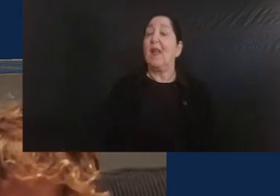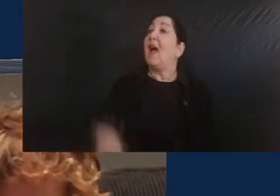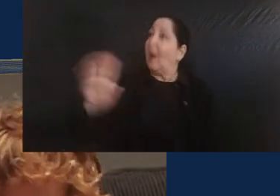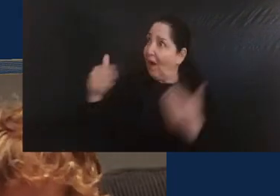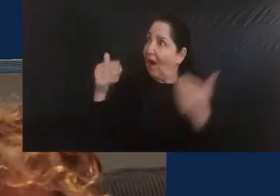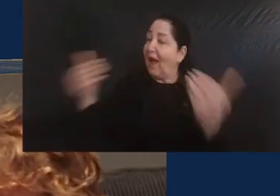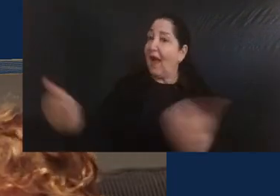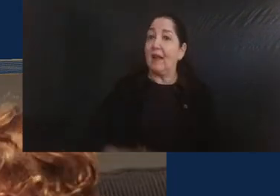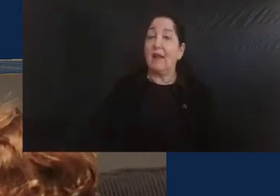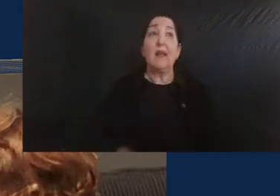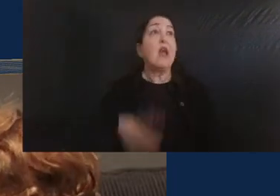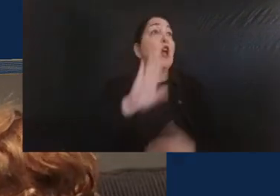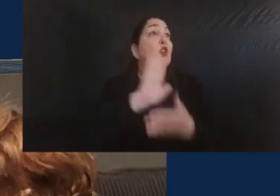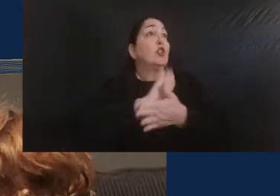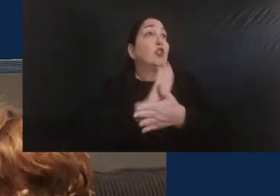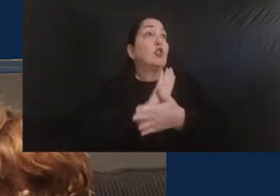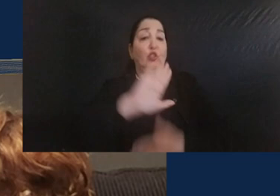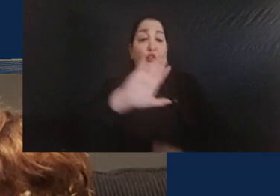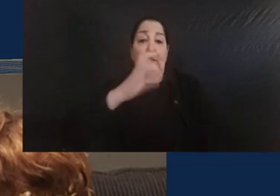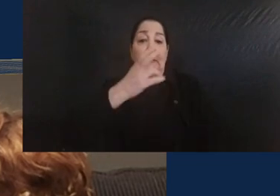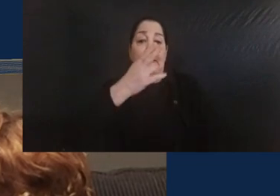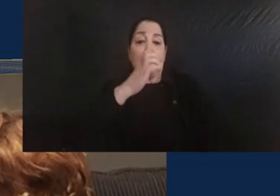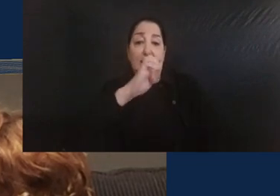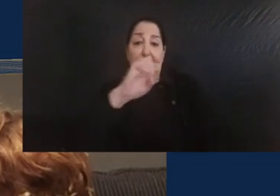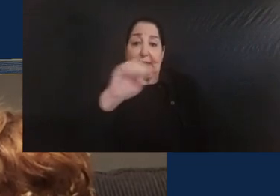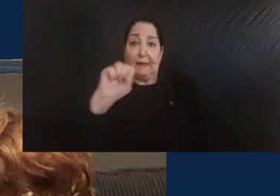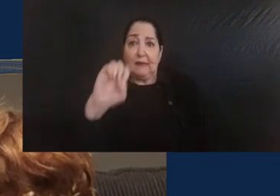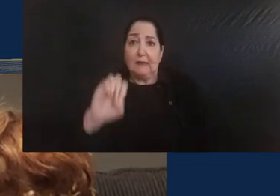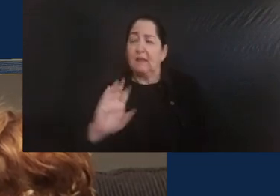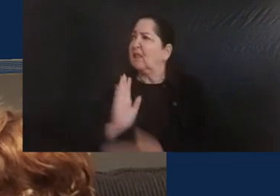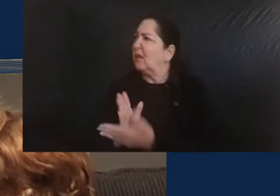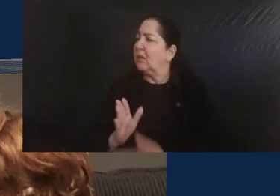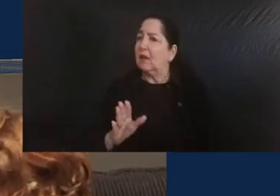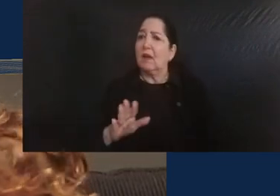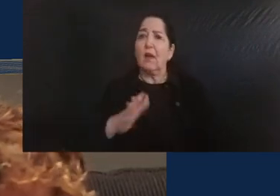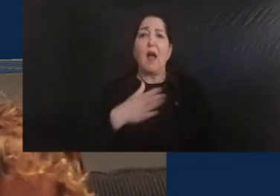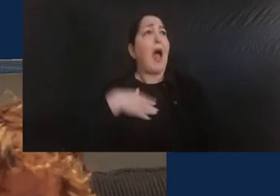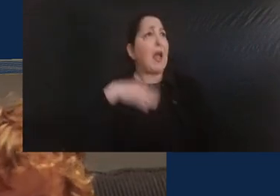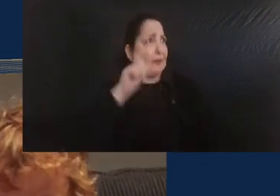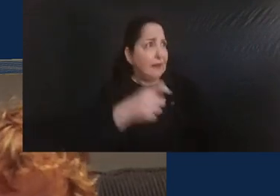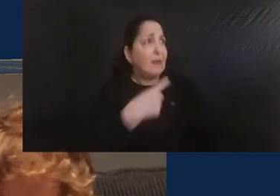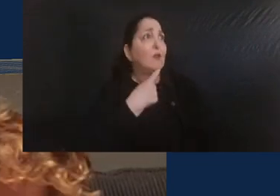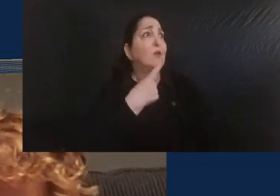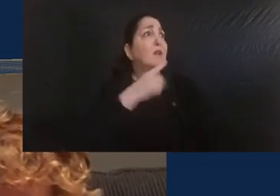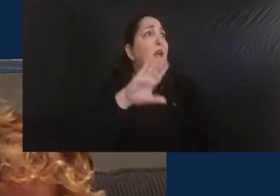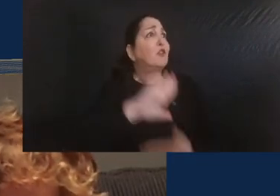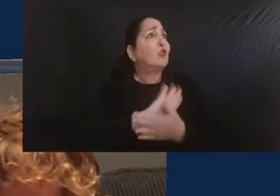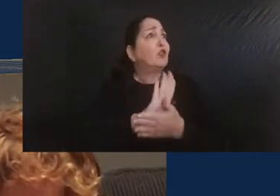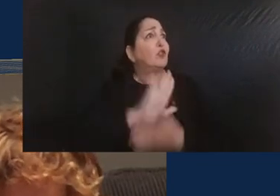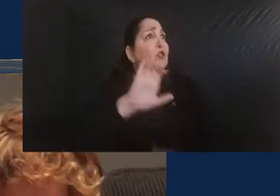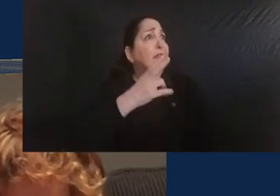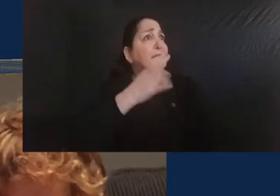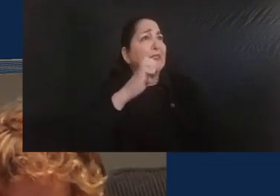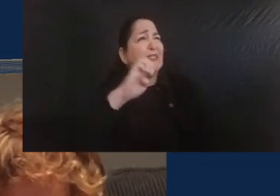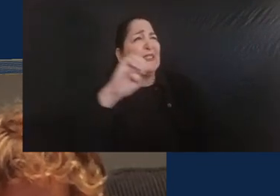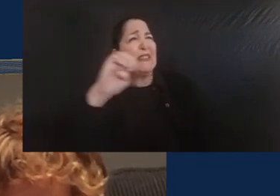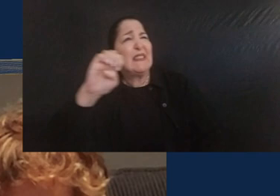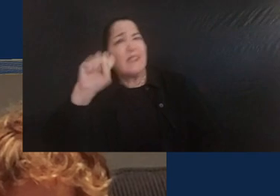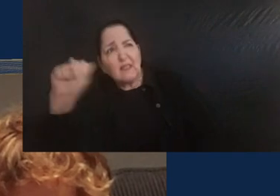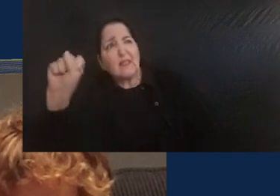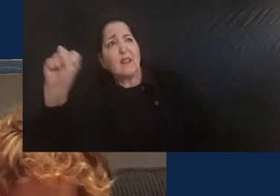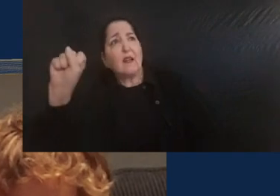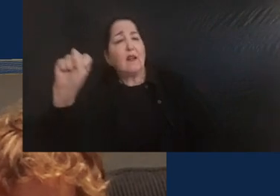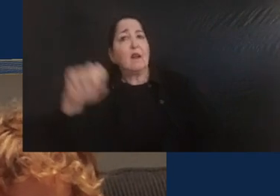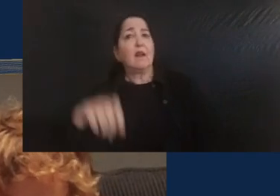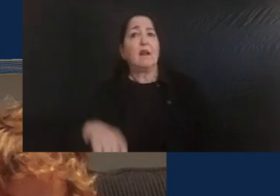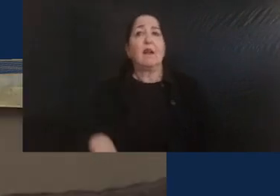Yeah, you have to keep them. Yeah, can I go next? Yes. Hey, go ahead. Cheese. Stop. My knees say cheese.